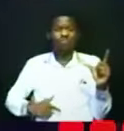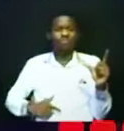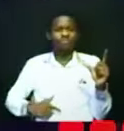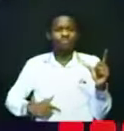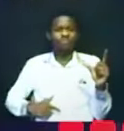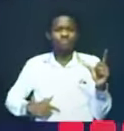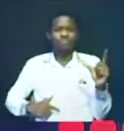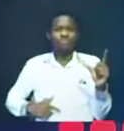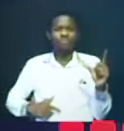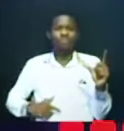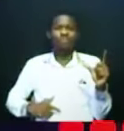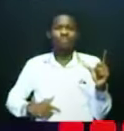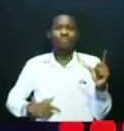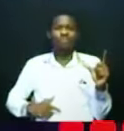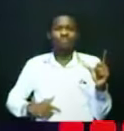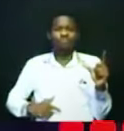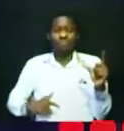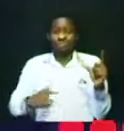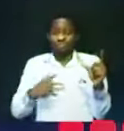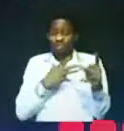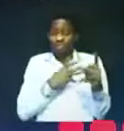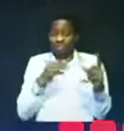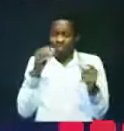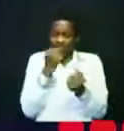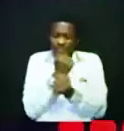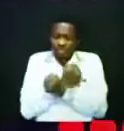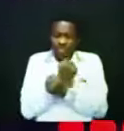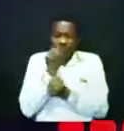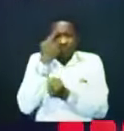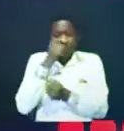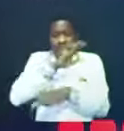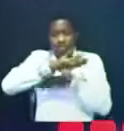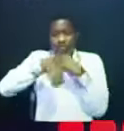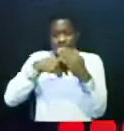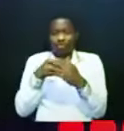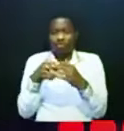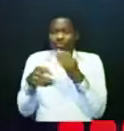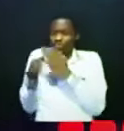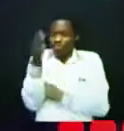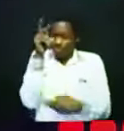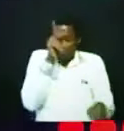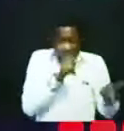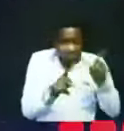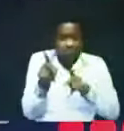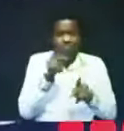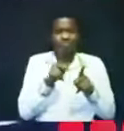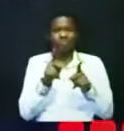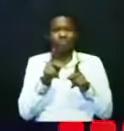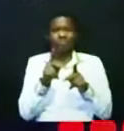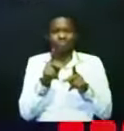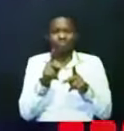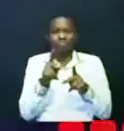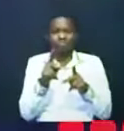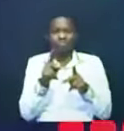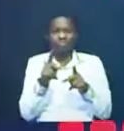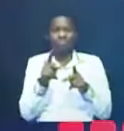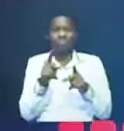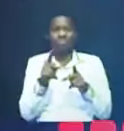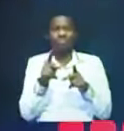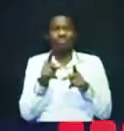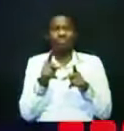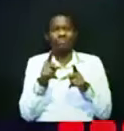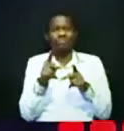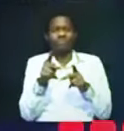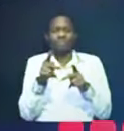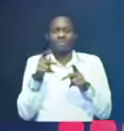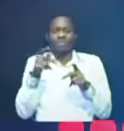Lord, and your love for all God's people, I have not stopped